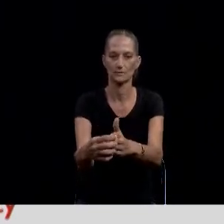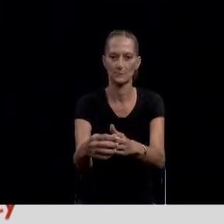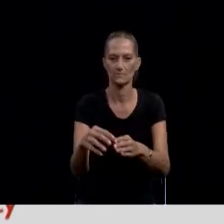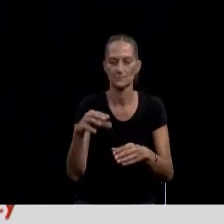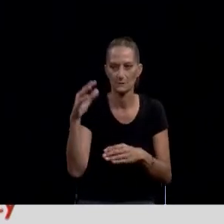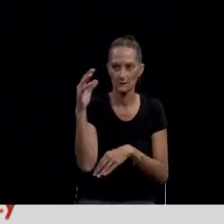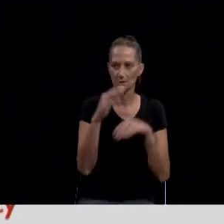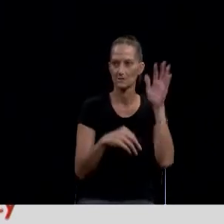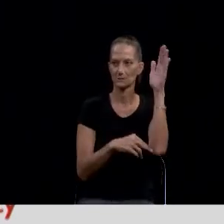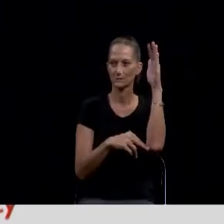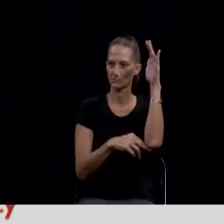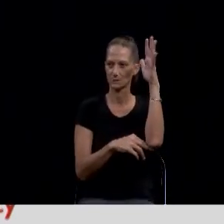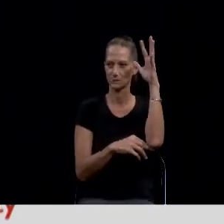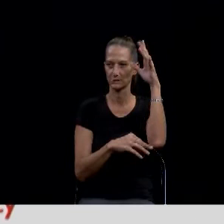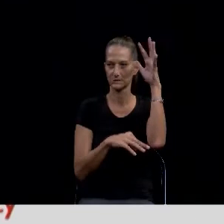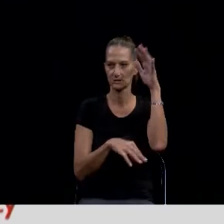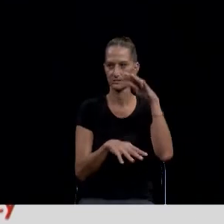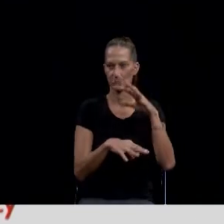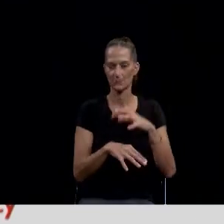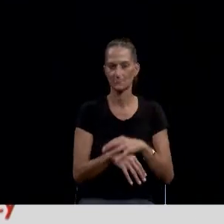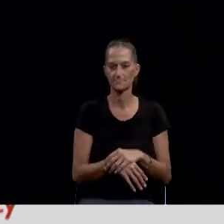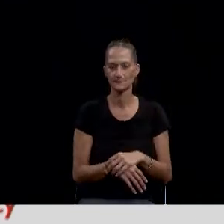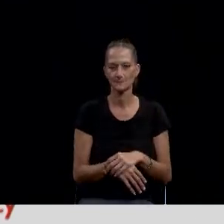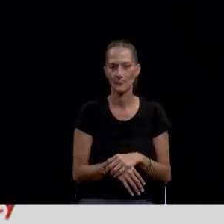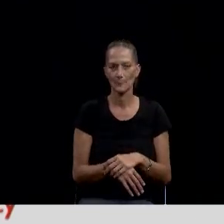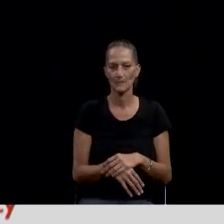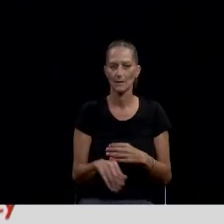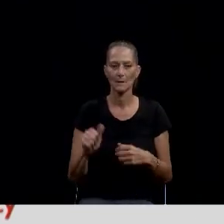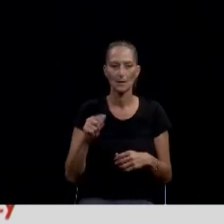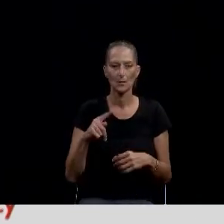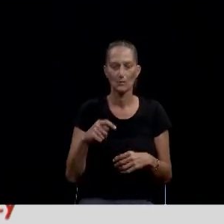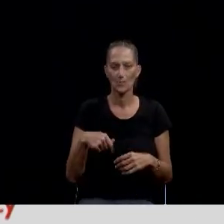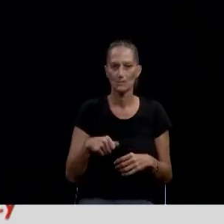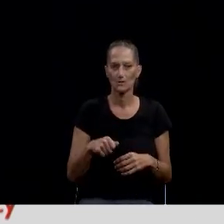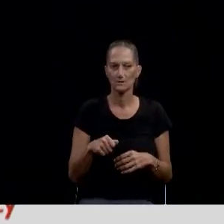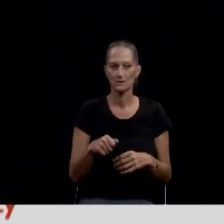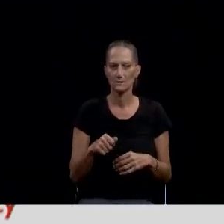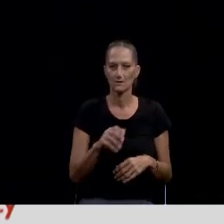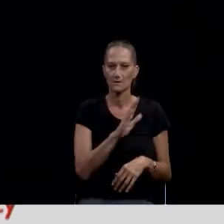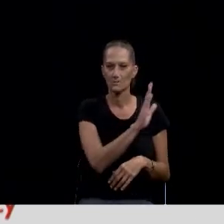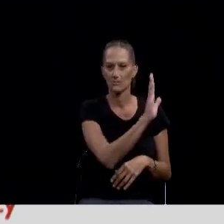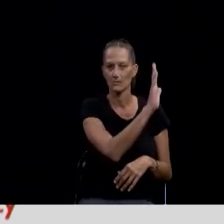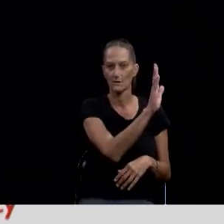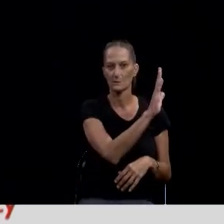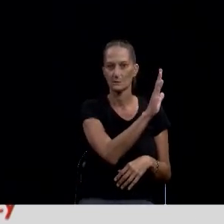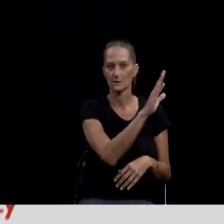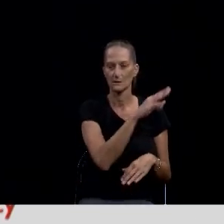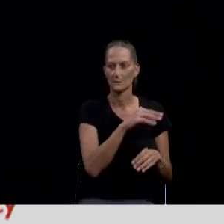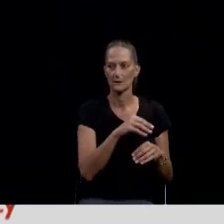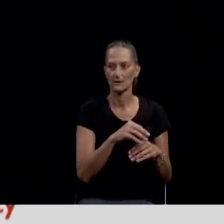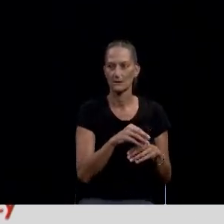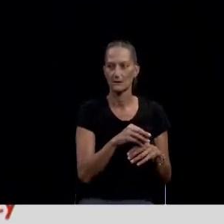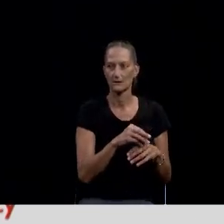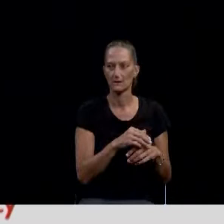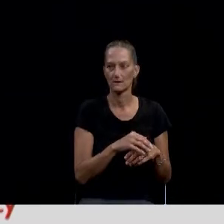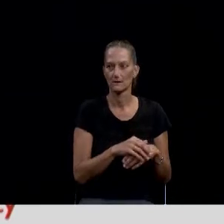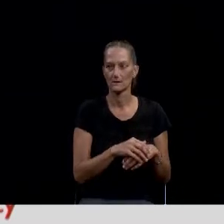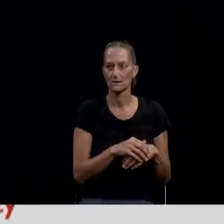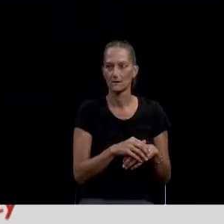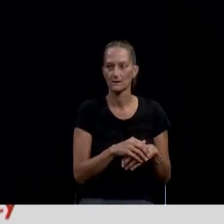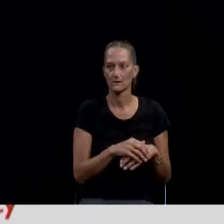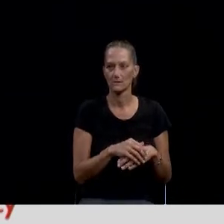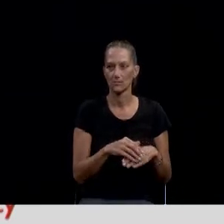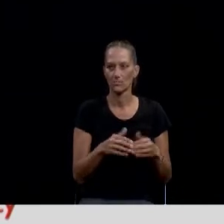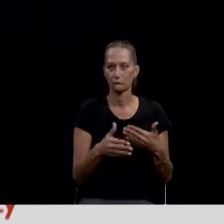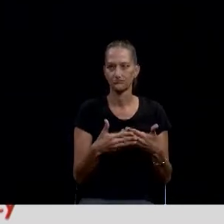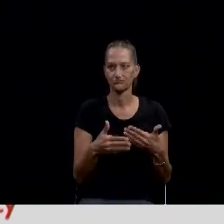west side and they are almost fully completed and occupied. The grand entrance to the Cambria Hotel is on the east side, and that